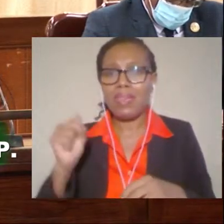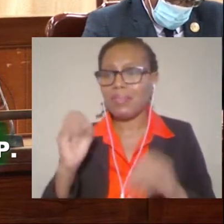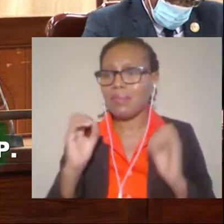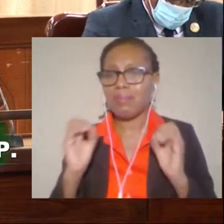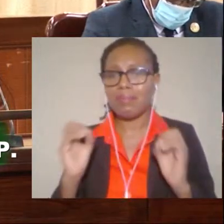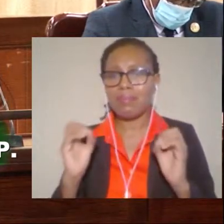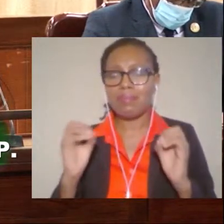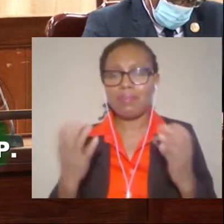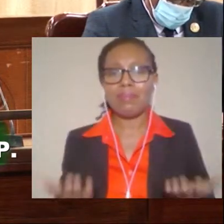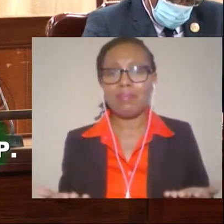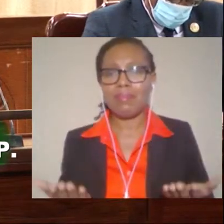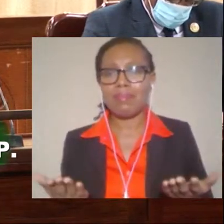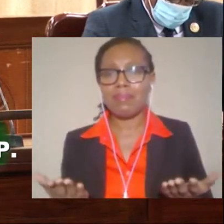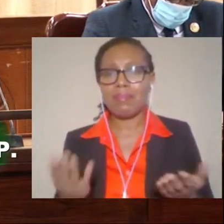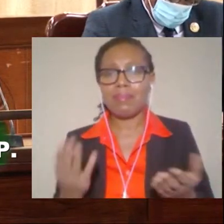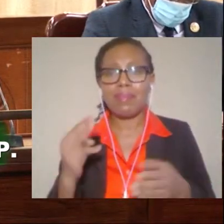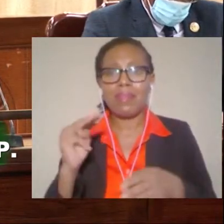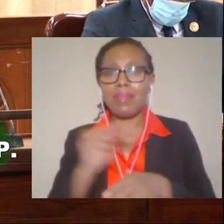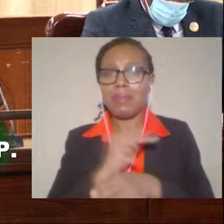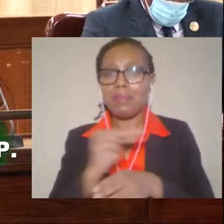no minister of state.